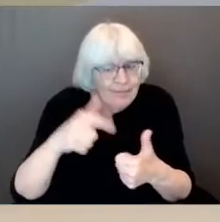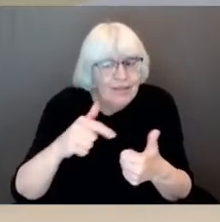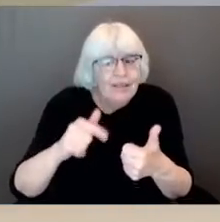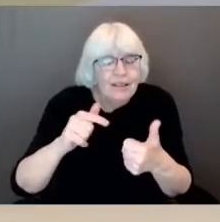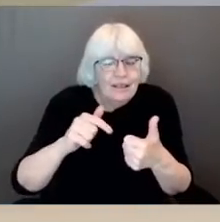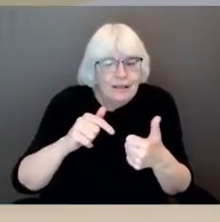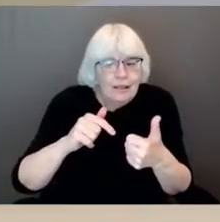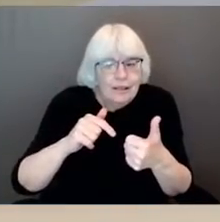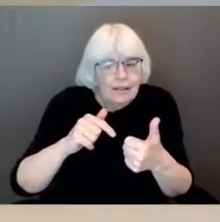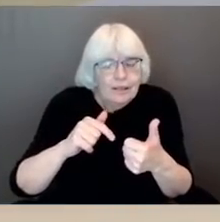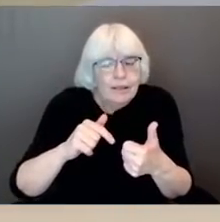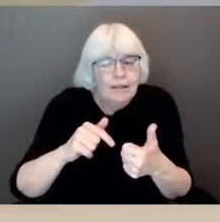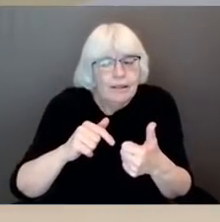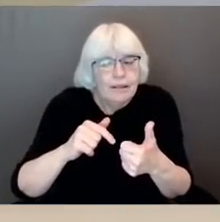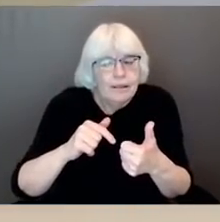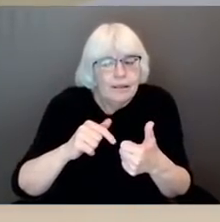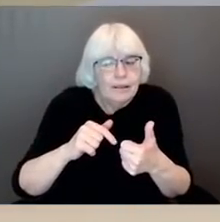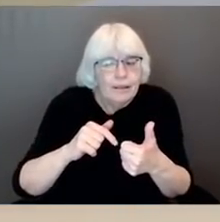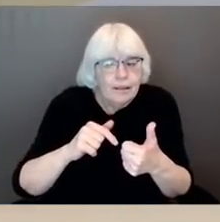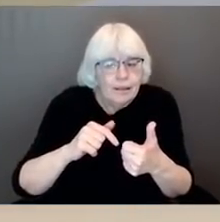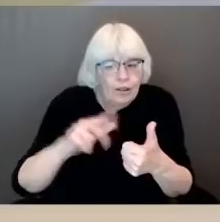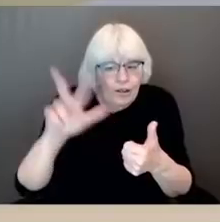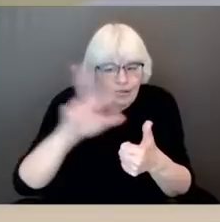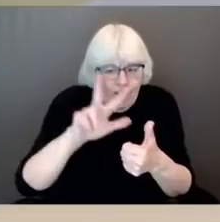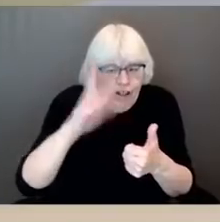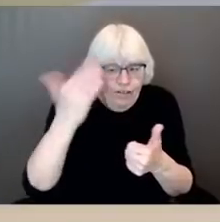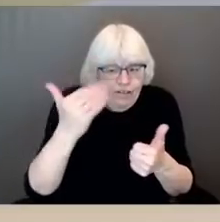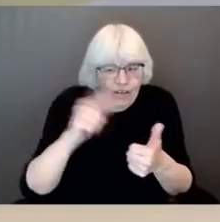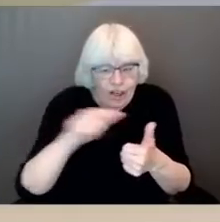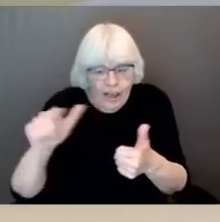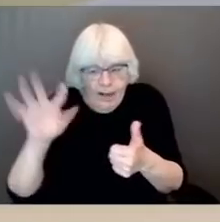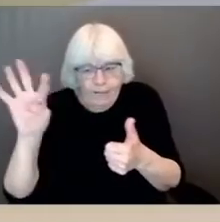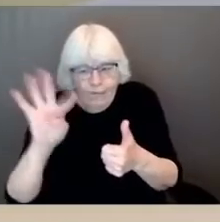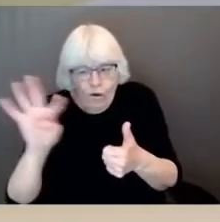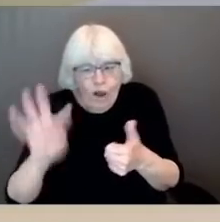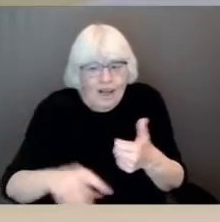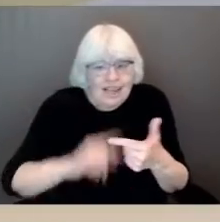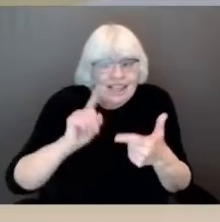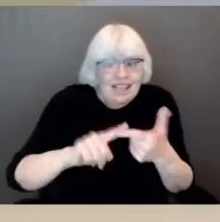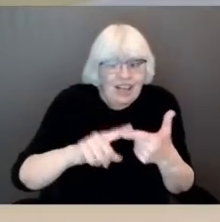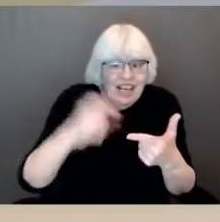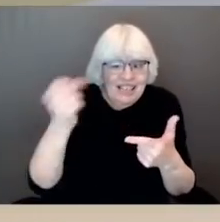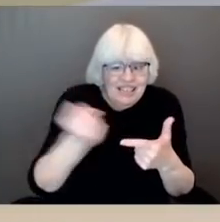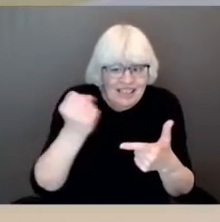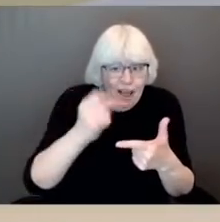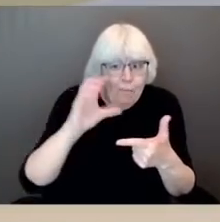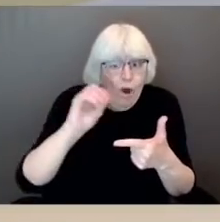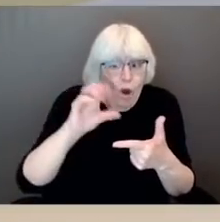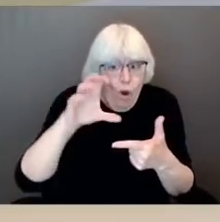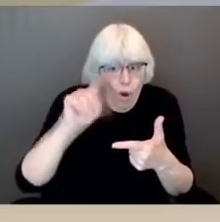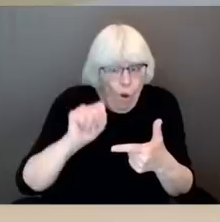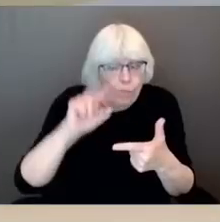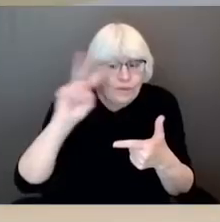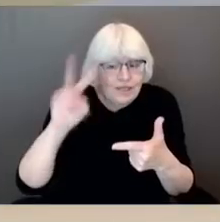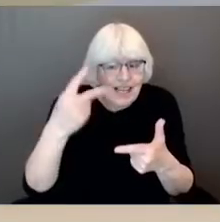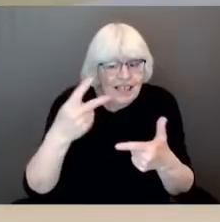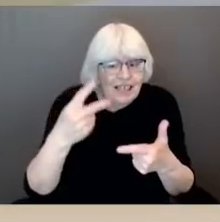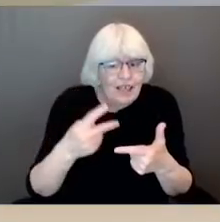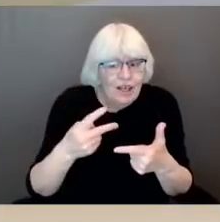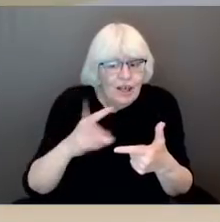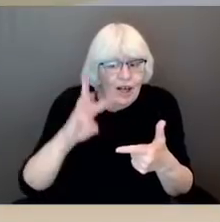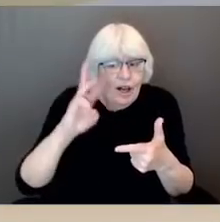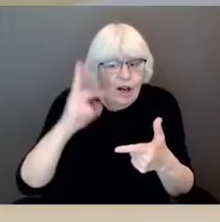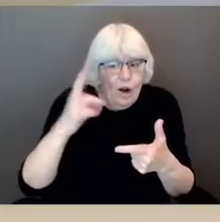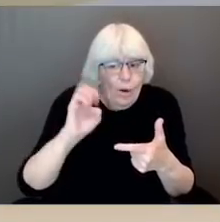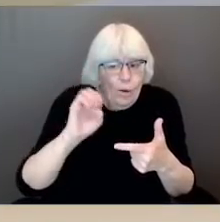3:15 and 4 o'clock. Saturday, October 2nd, the Wheelhouse in Georgetown, 7 West Street in Georgetown